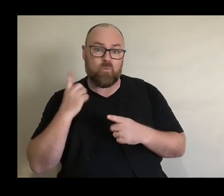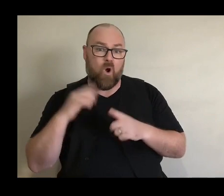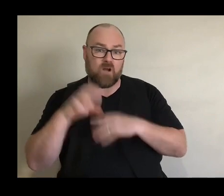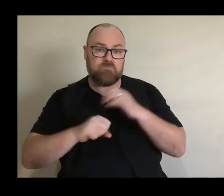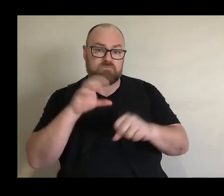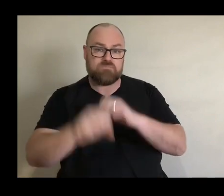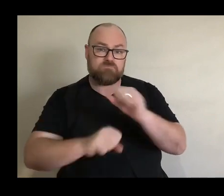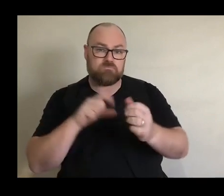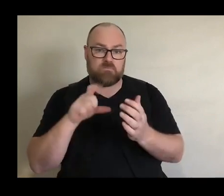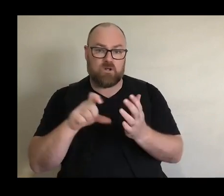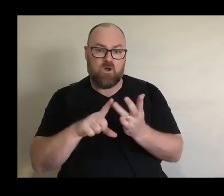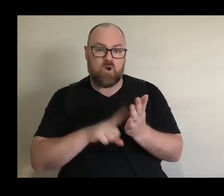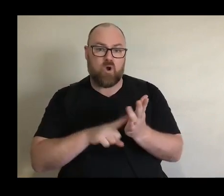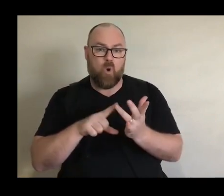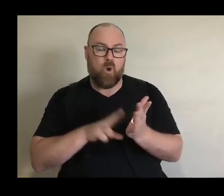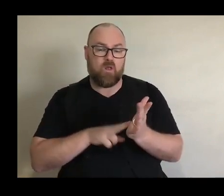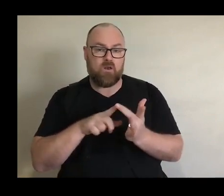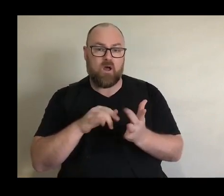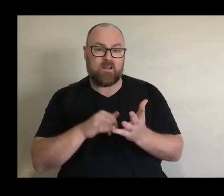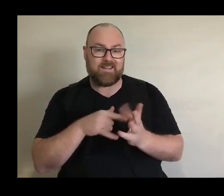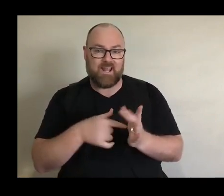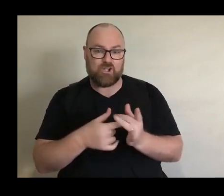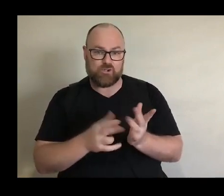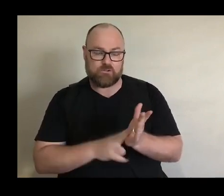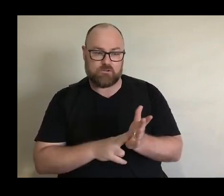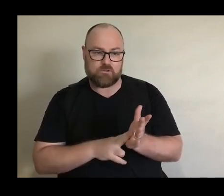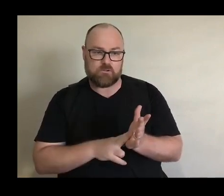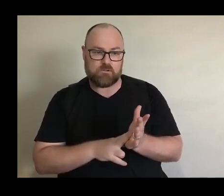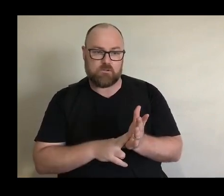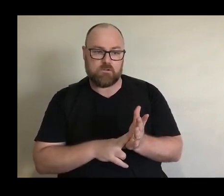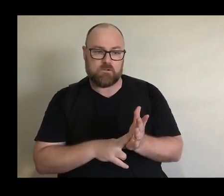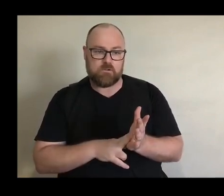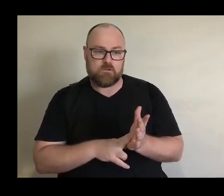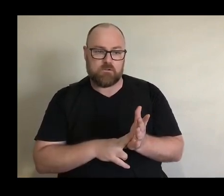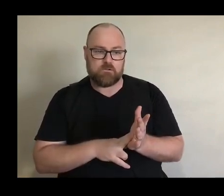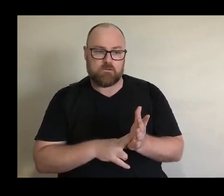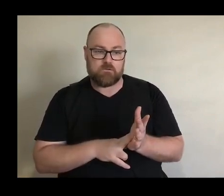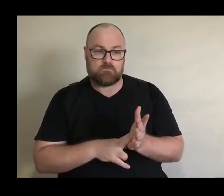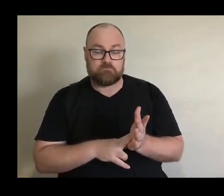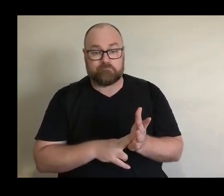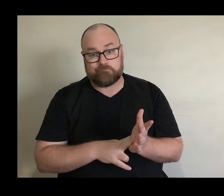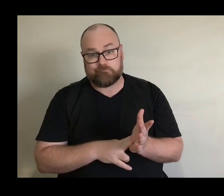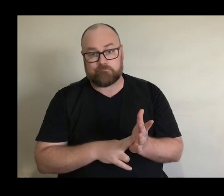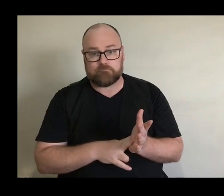this continent in many different countries, right? Be this the